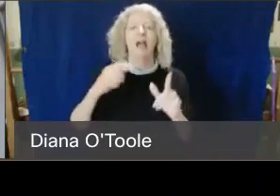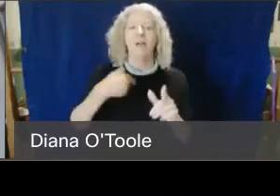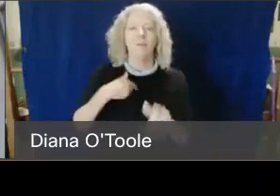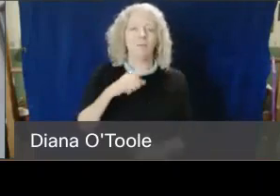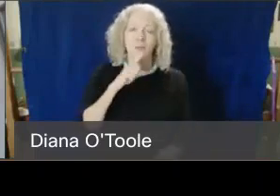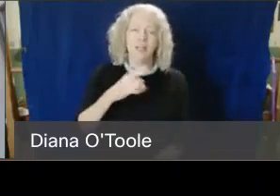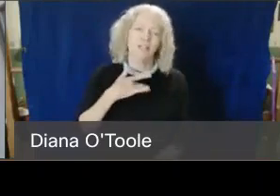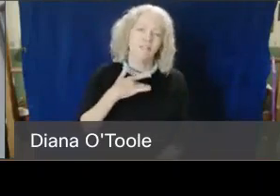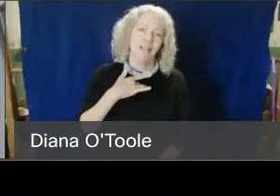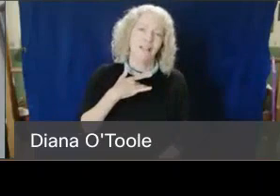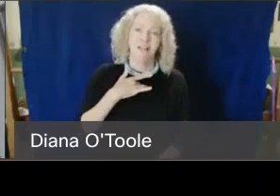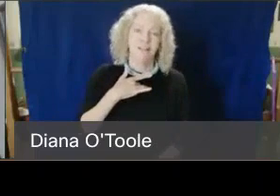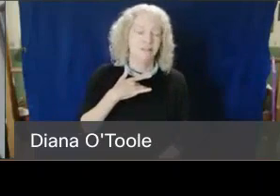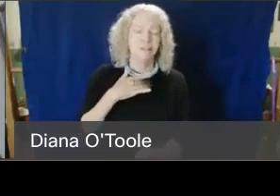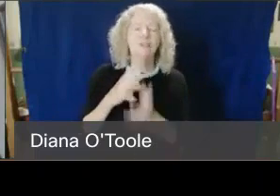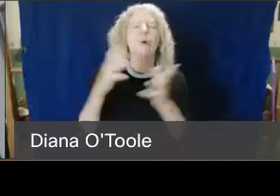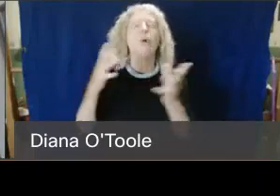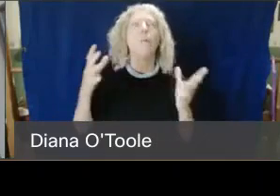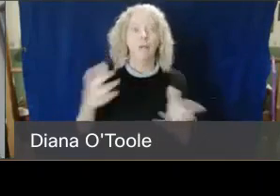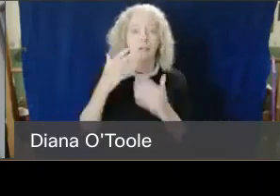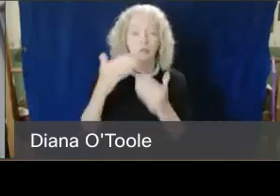thankfulness for the work done.